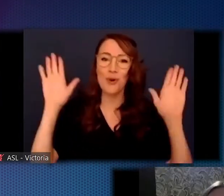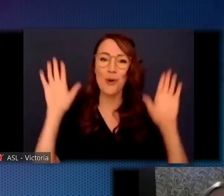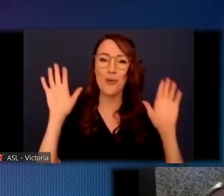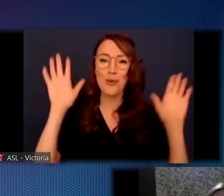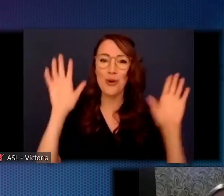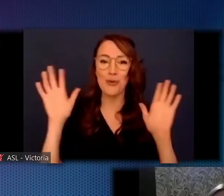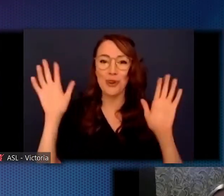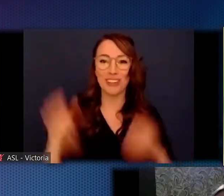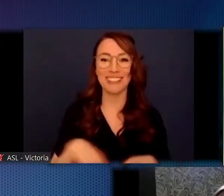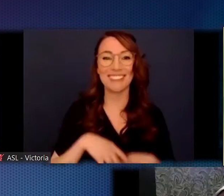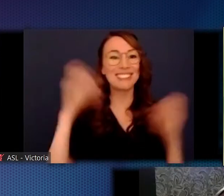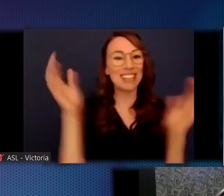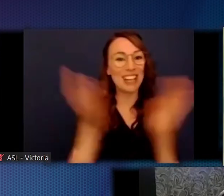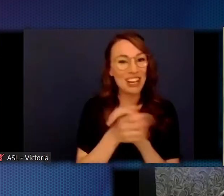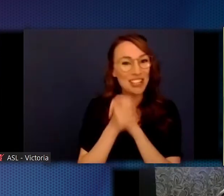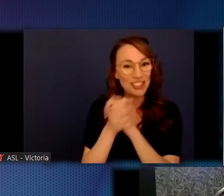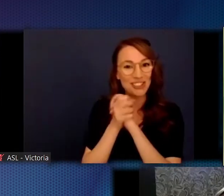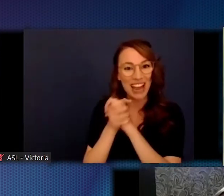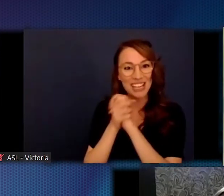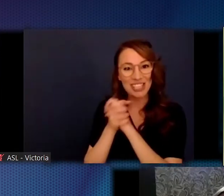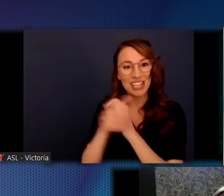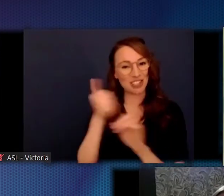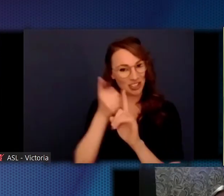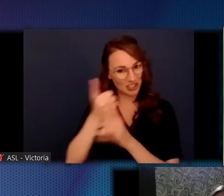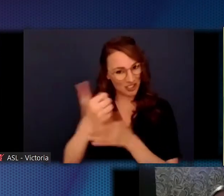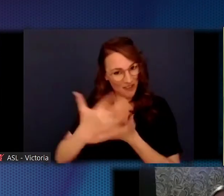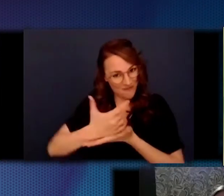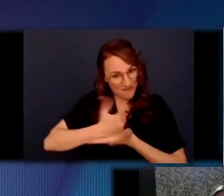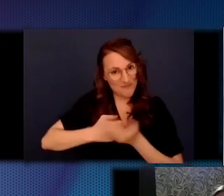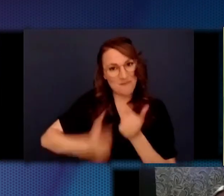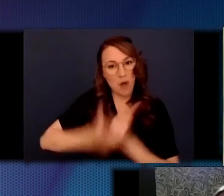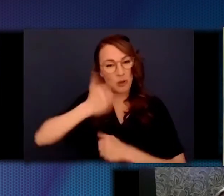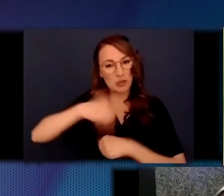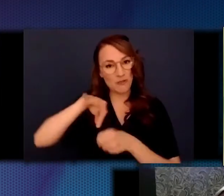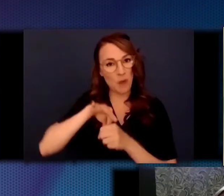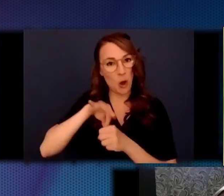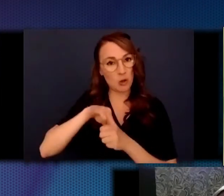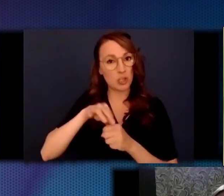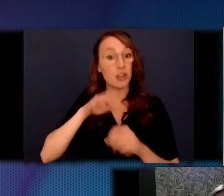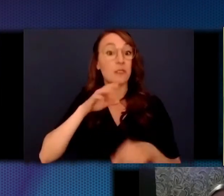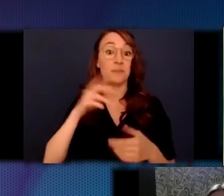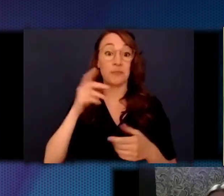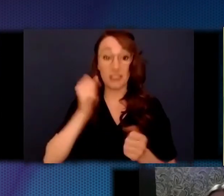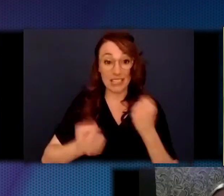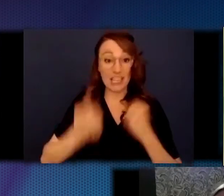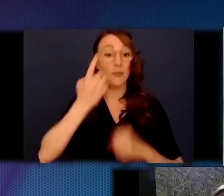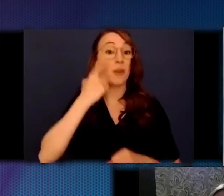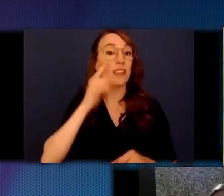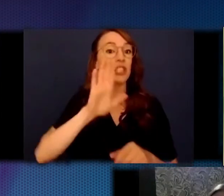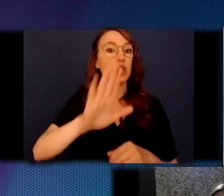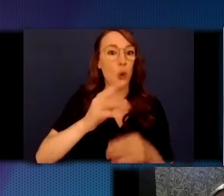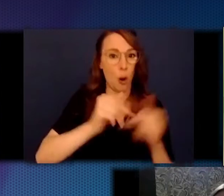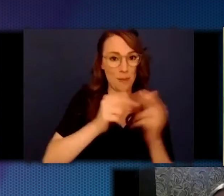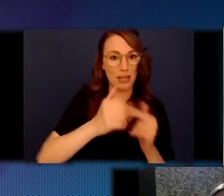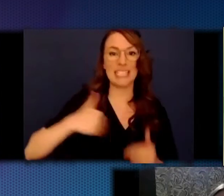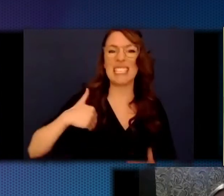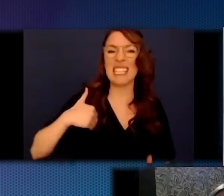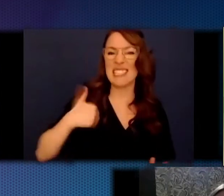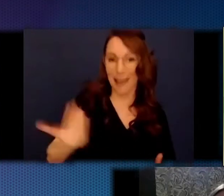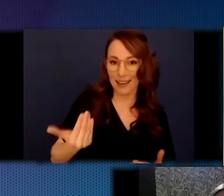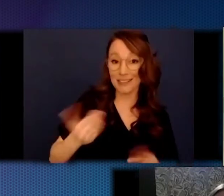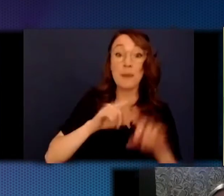Congratulations for getting the most votes on the youngest building, Ray. But the youngest of the old houses